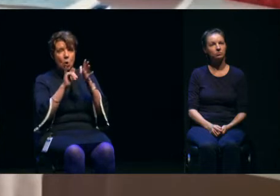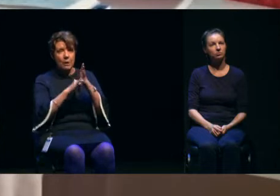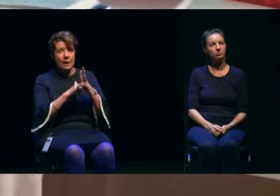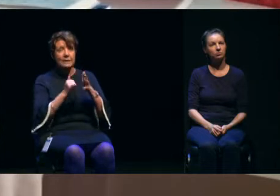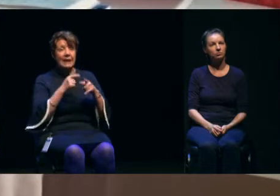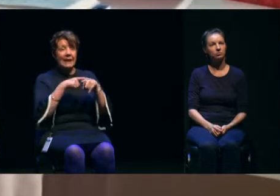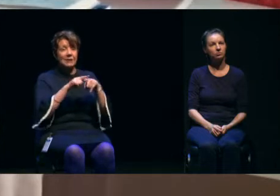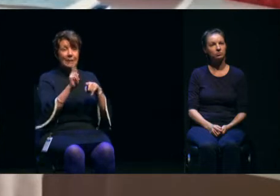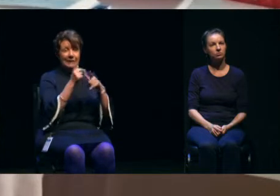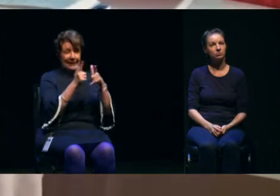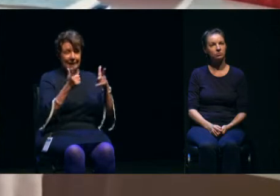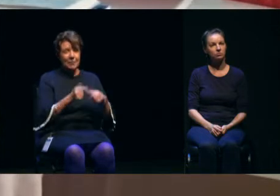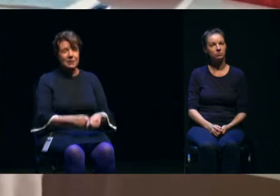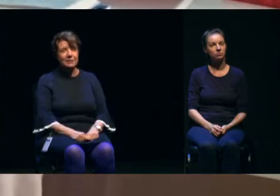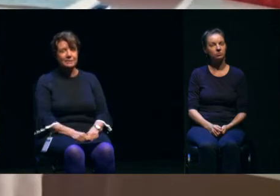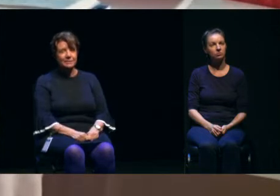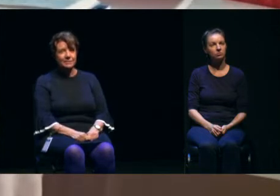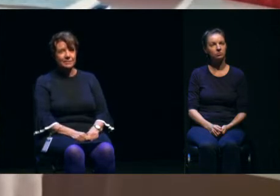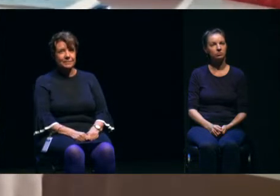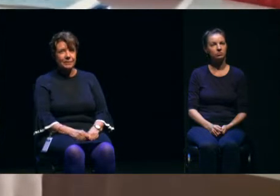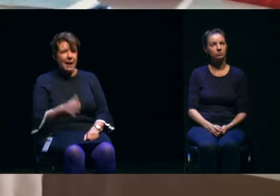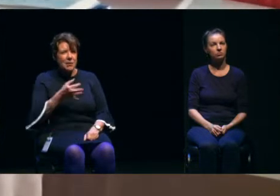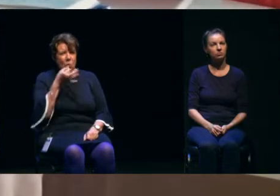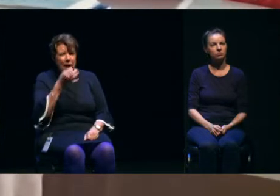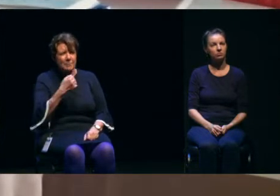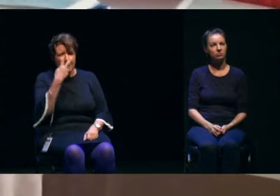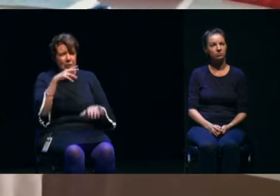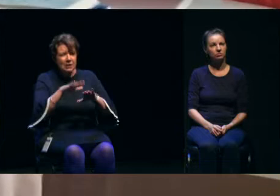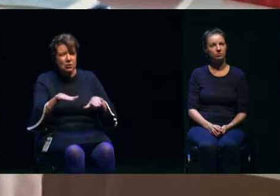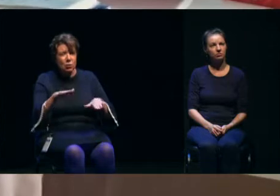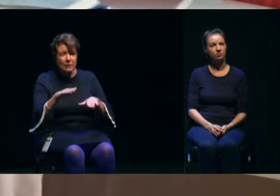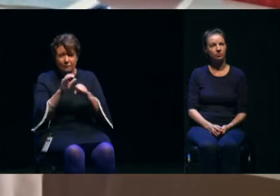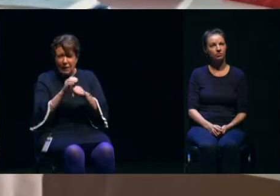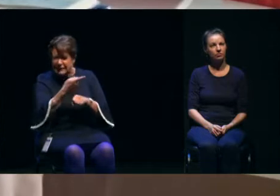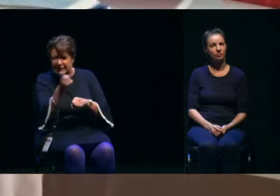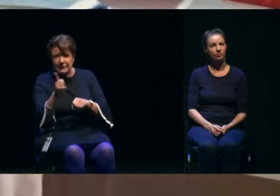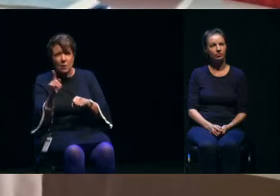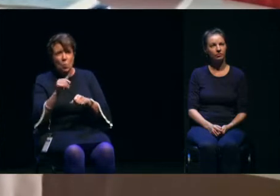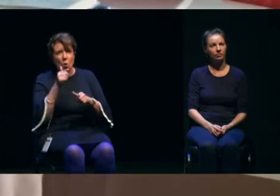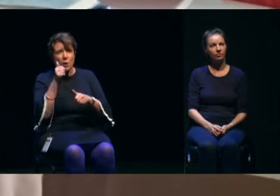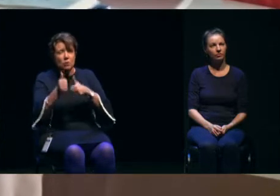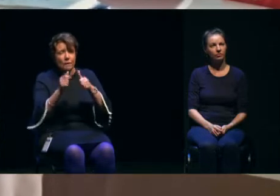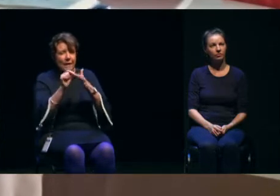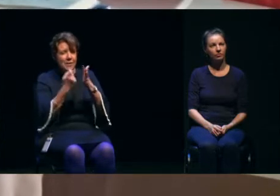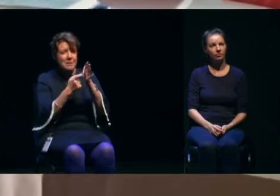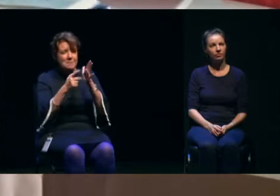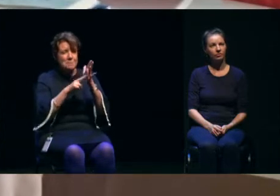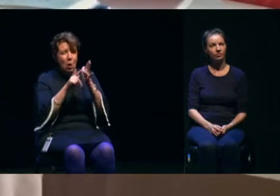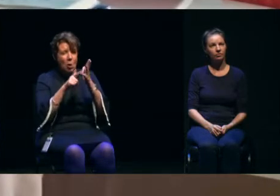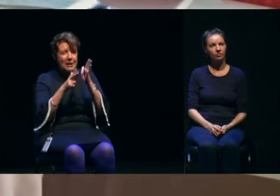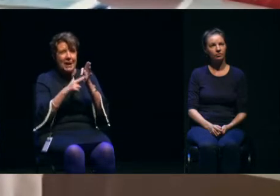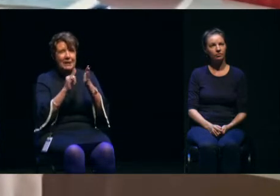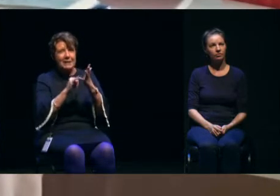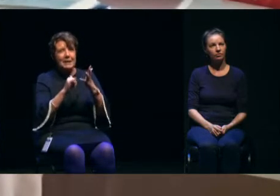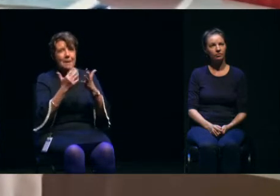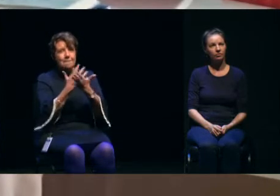second language, and I had to ask my grandchildren's friends, what's your favorite pronoun? And many times